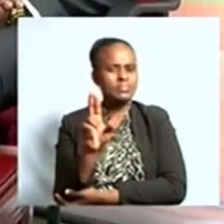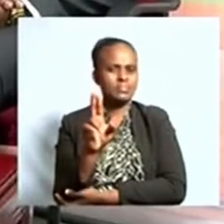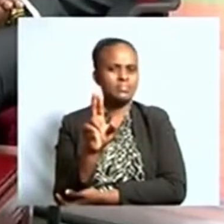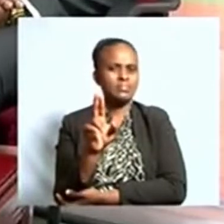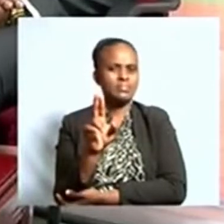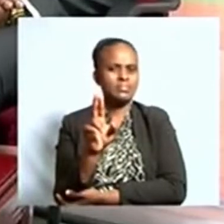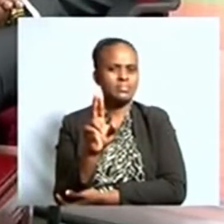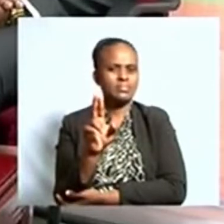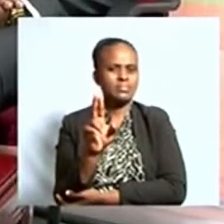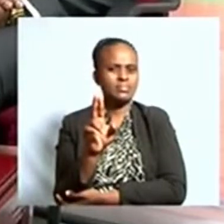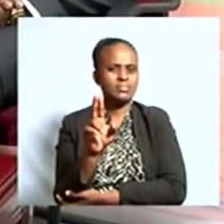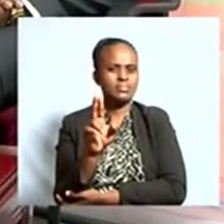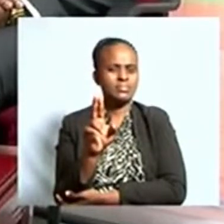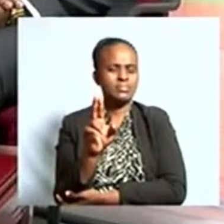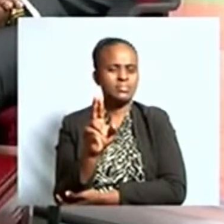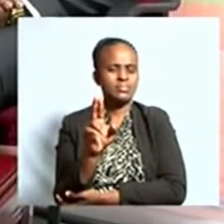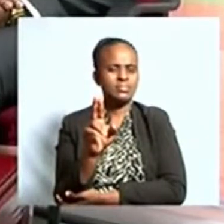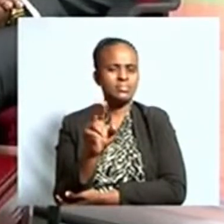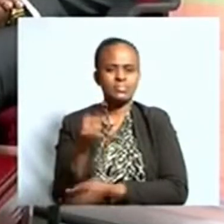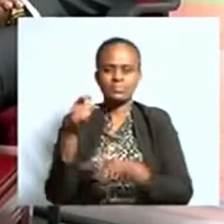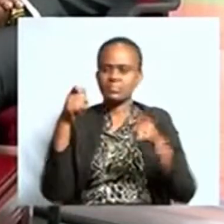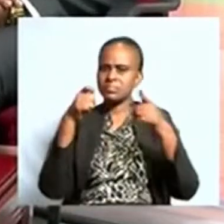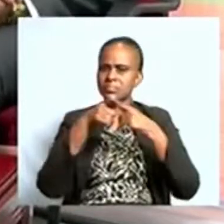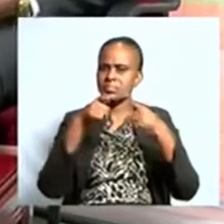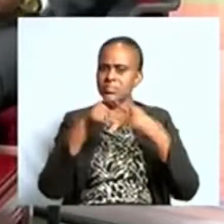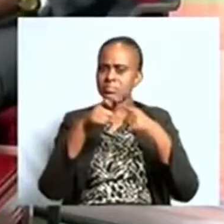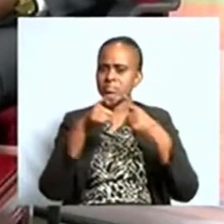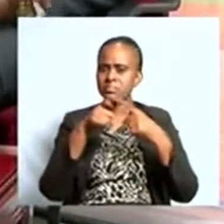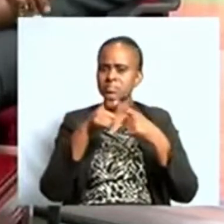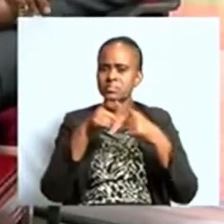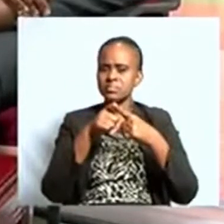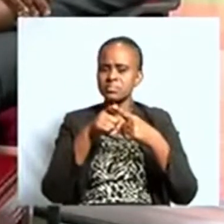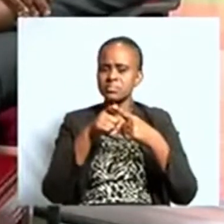who found a square. All right.